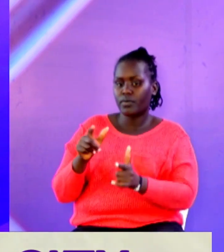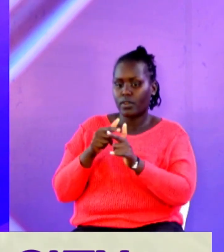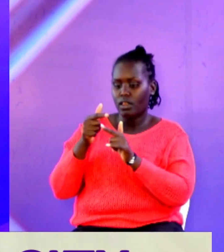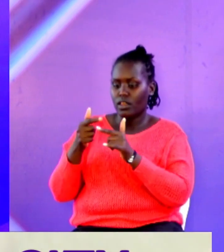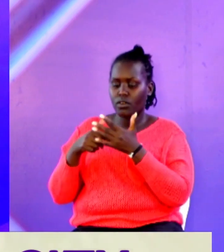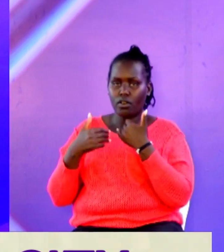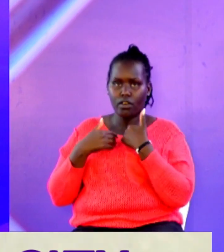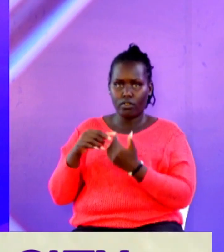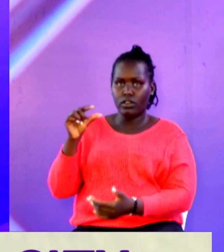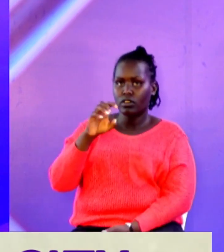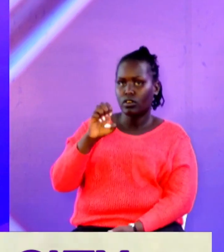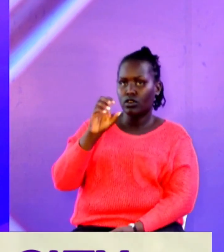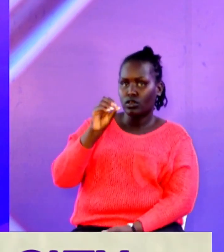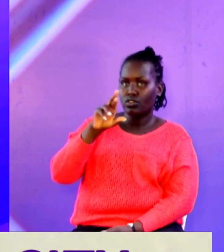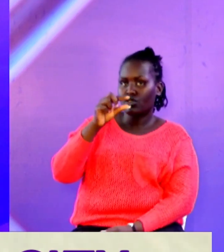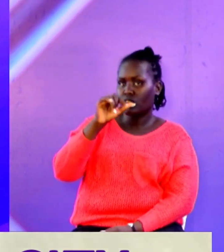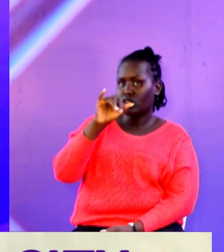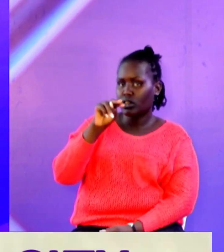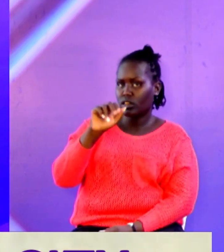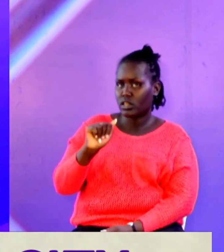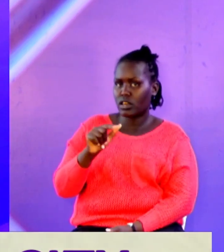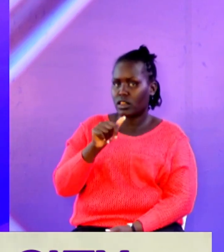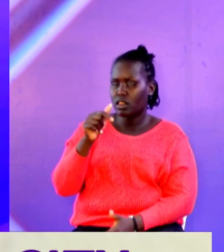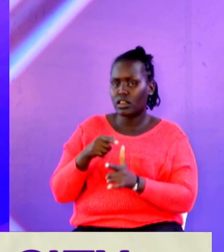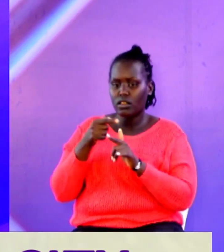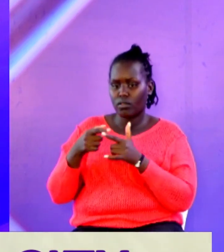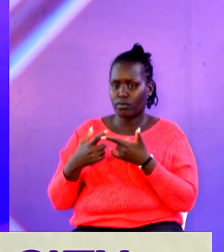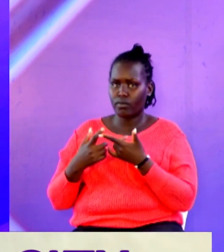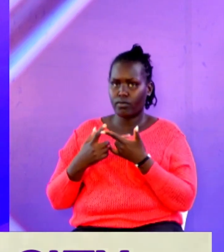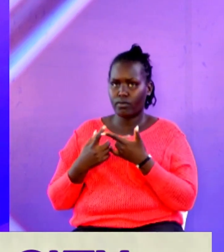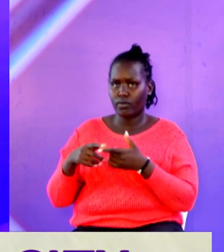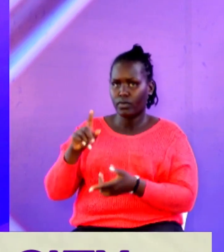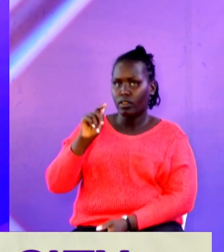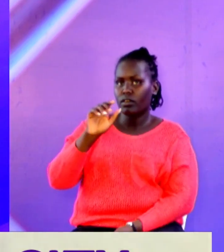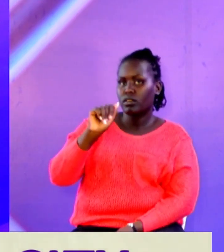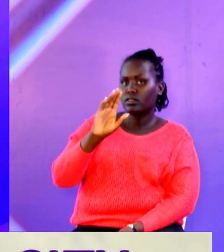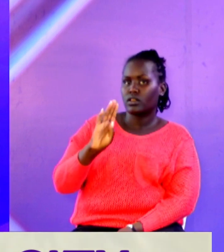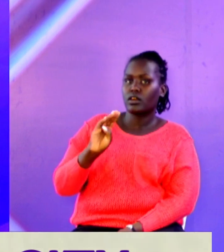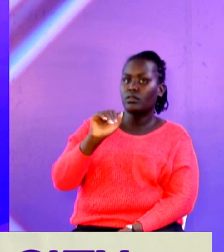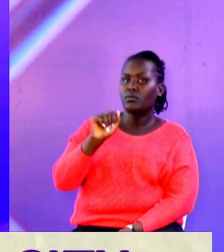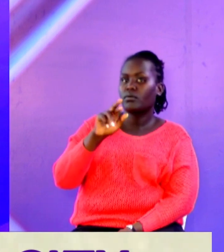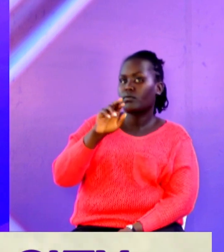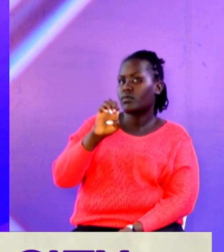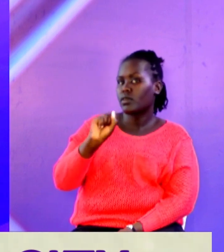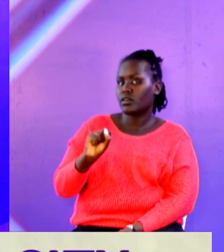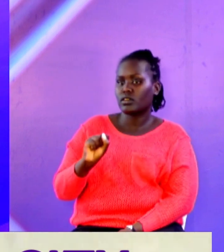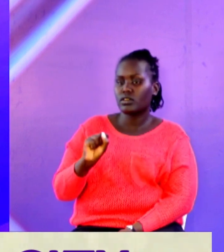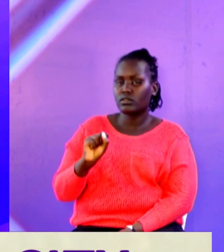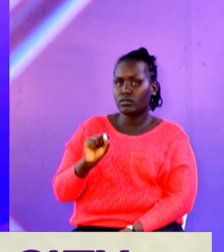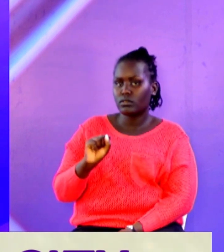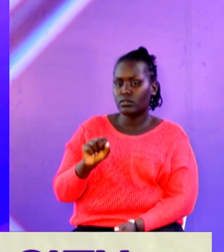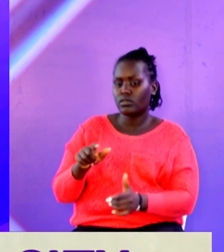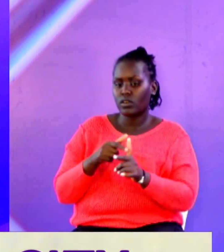Jorginho went to Flamengo. Kieran Tierney went to Celtic. Of course, Nuno Tavares went to Lazio.